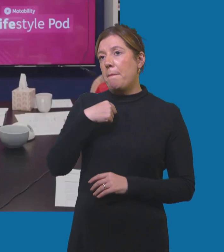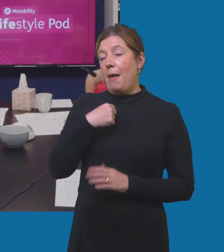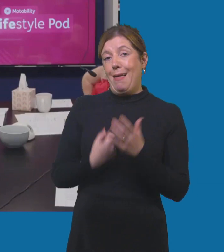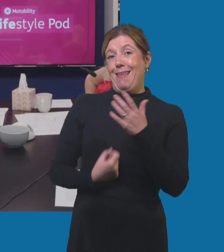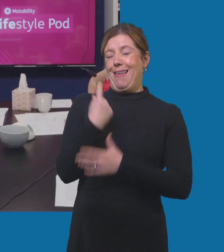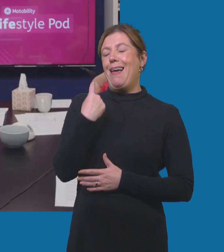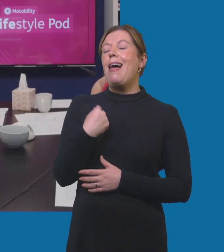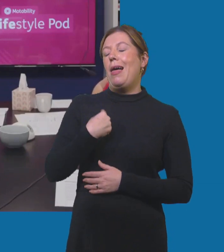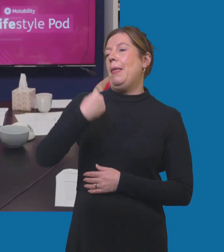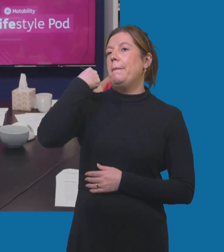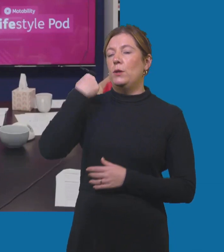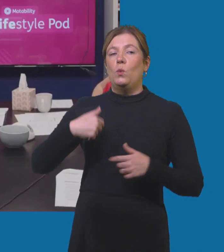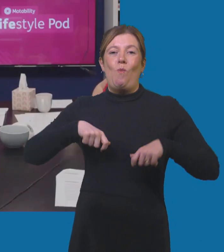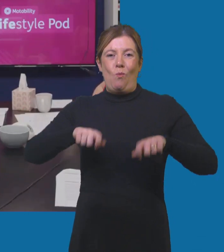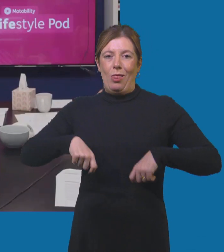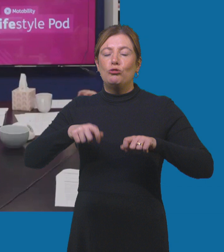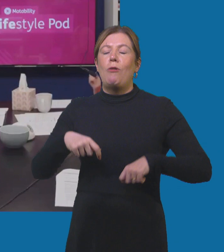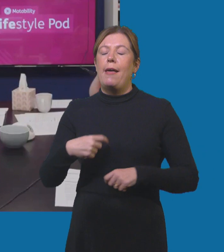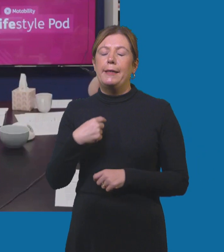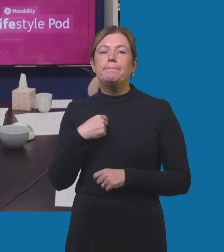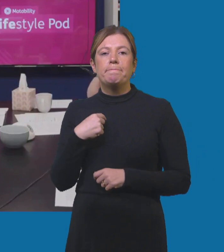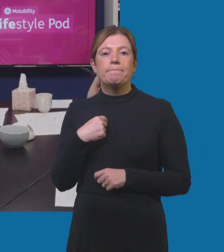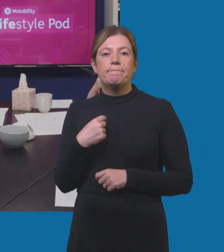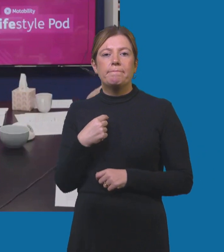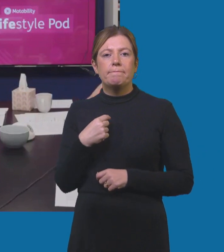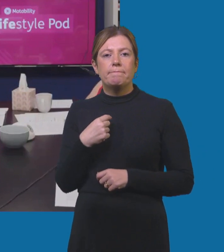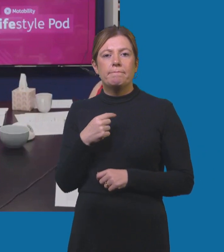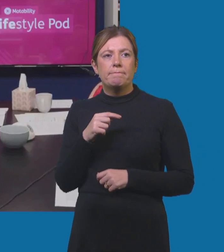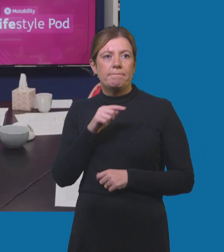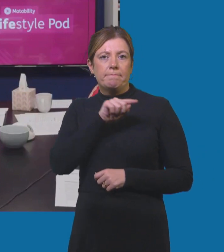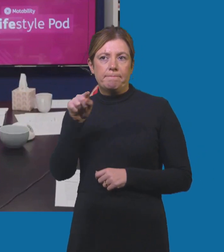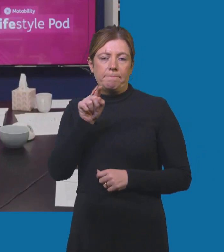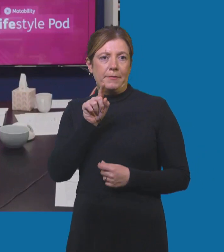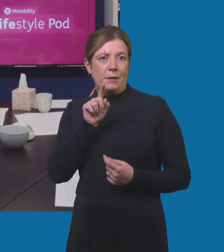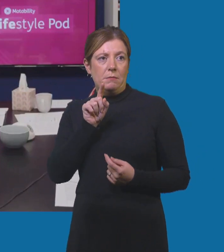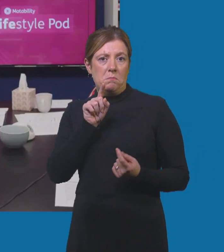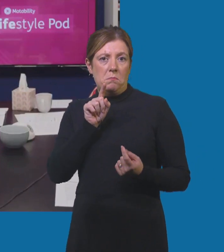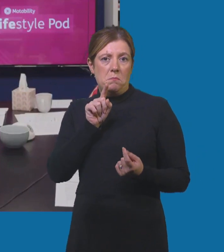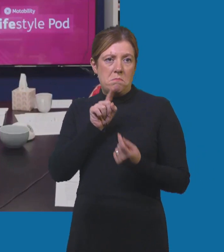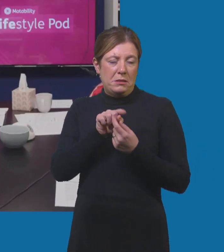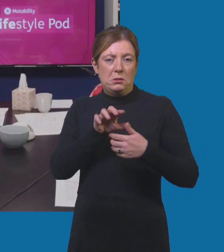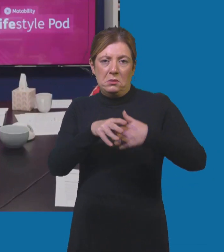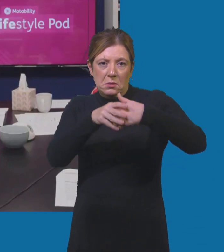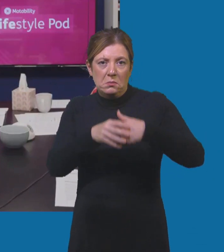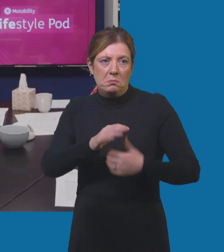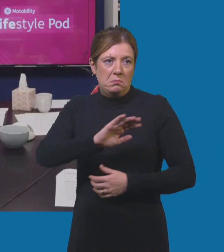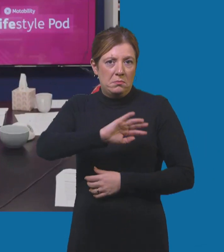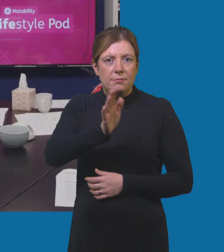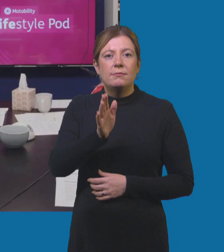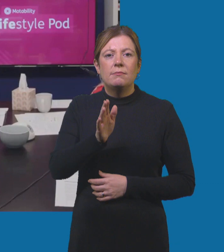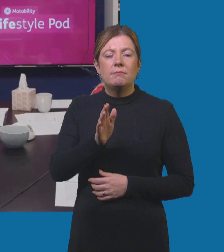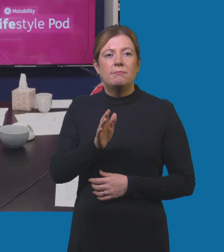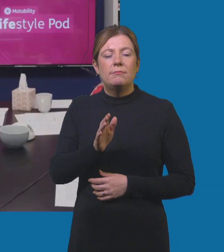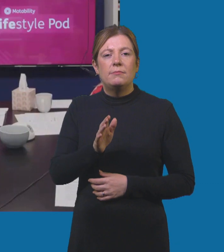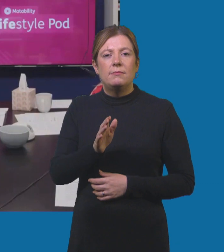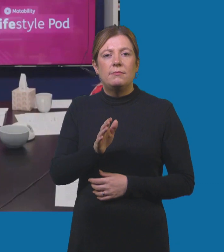injured and I was in the wheelchair, and I would meet people for the first time and, you know, shake their hand and say hello.